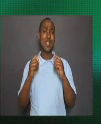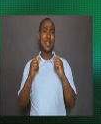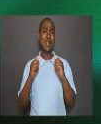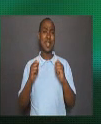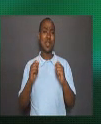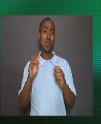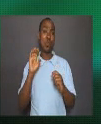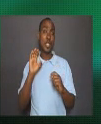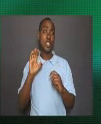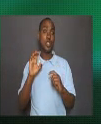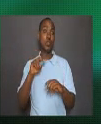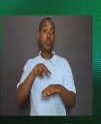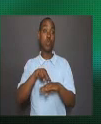within.